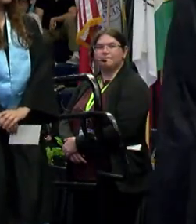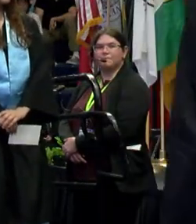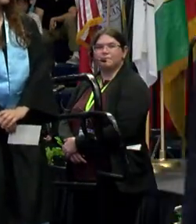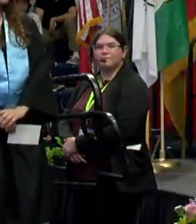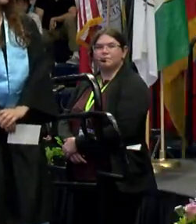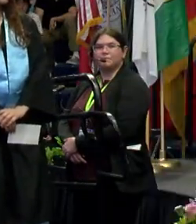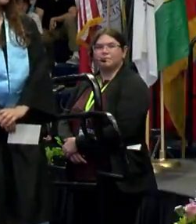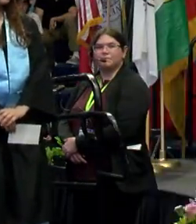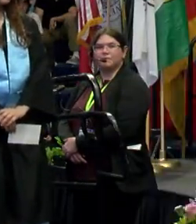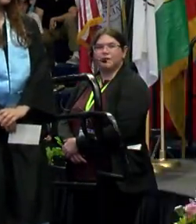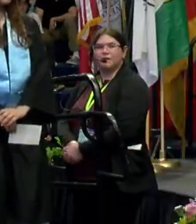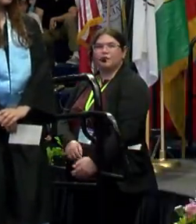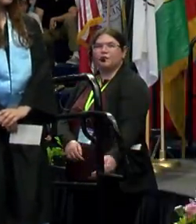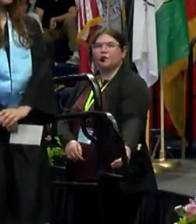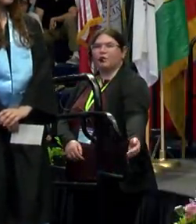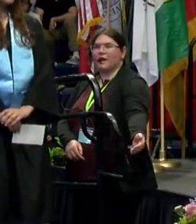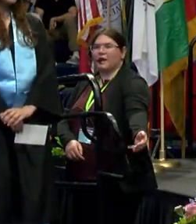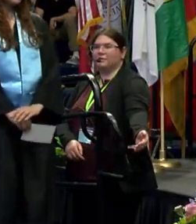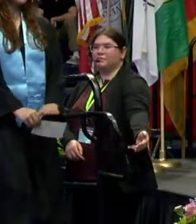Kennedy Ann Stevens.